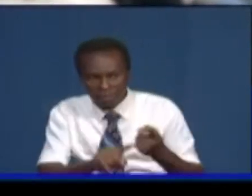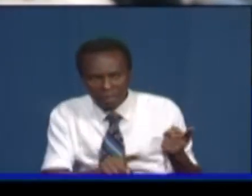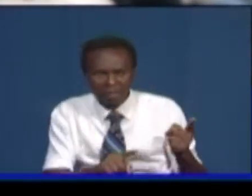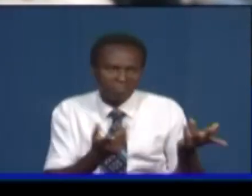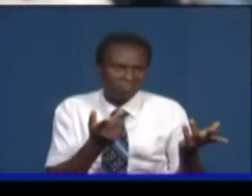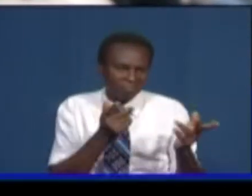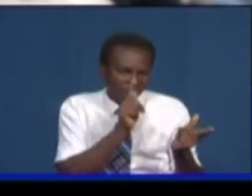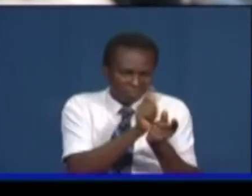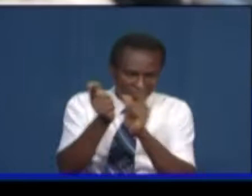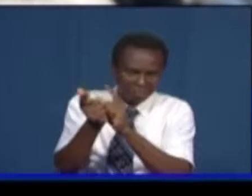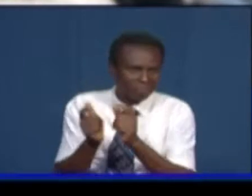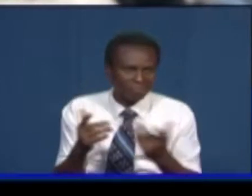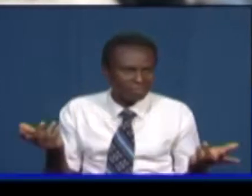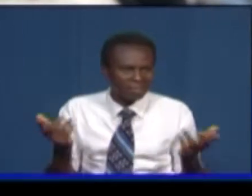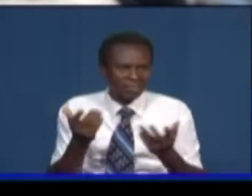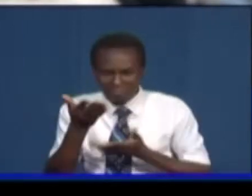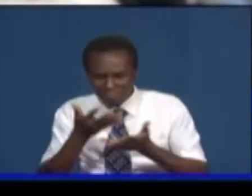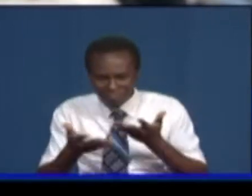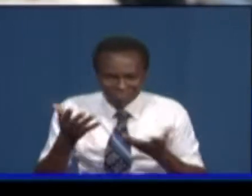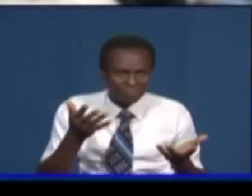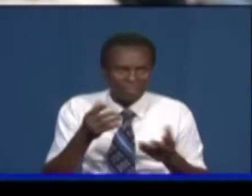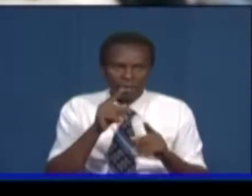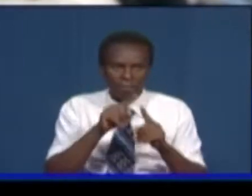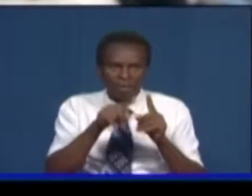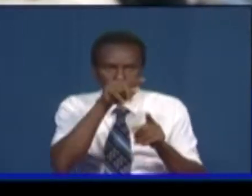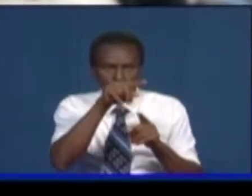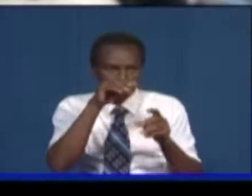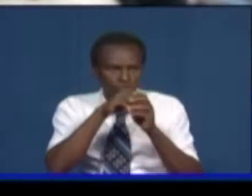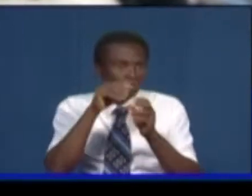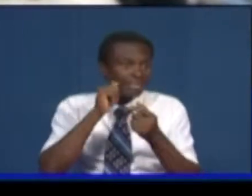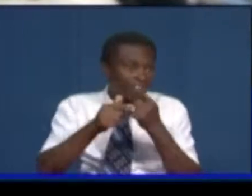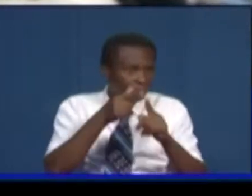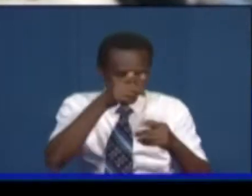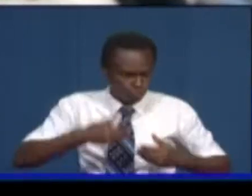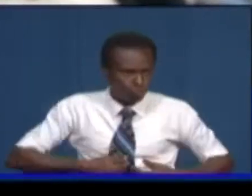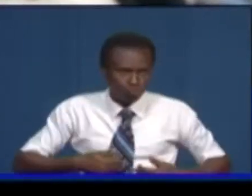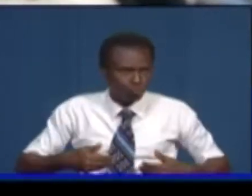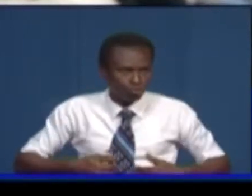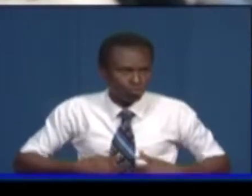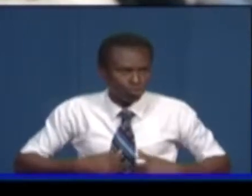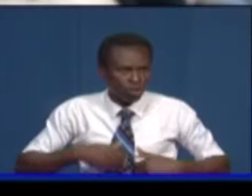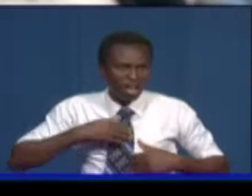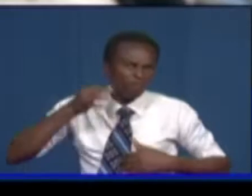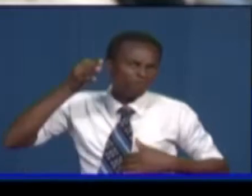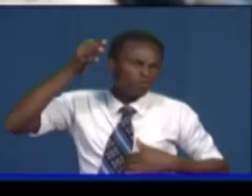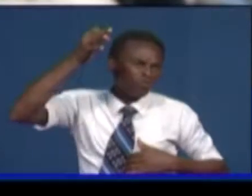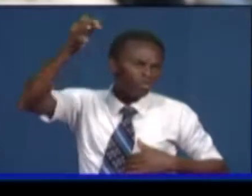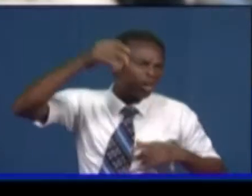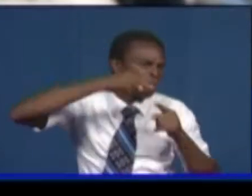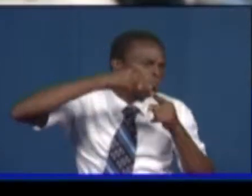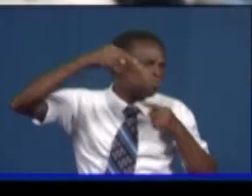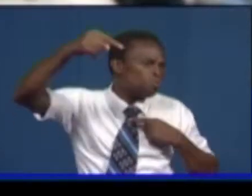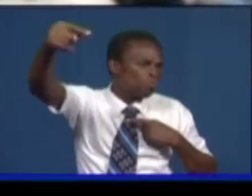it's not, you're so young, you know, you're young, you have a long way ahead of you,